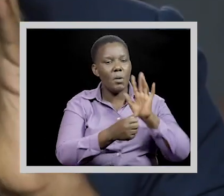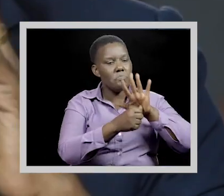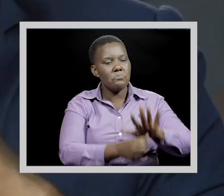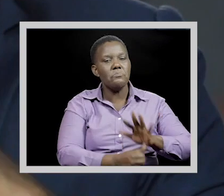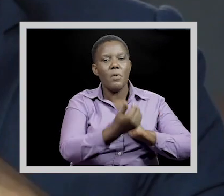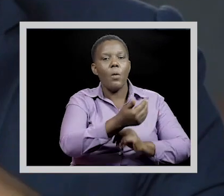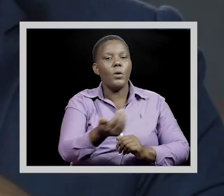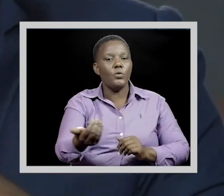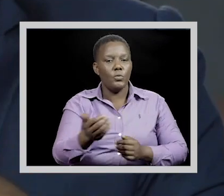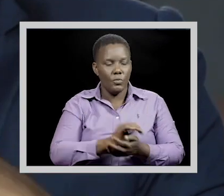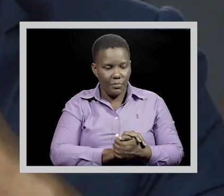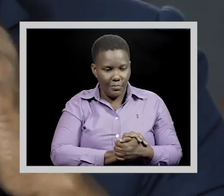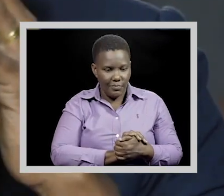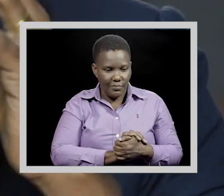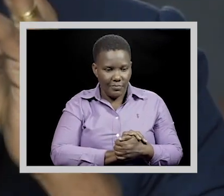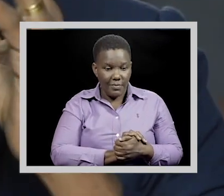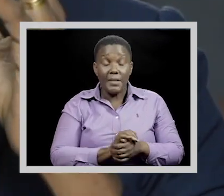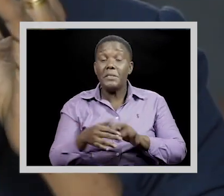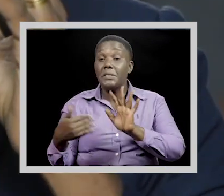or less degrading, and that's why